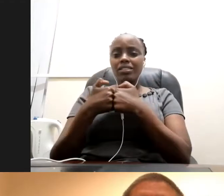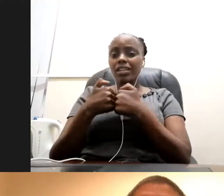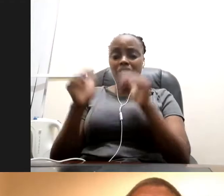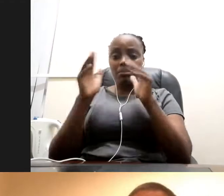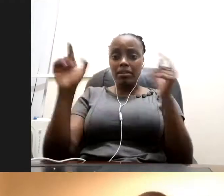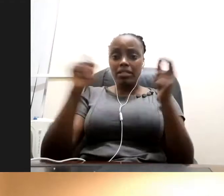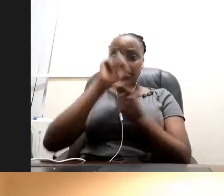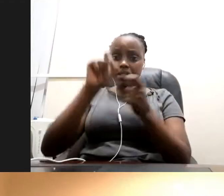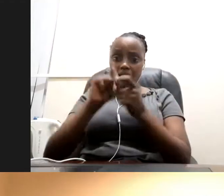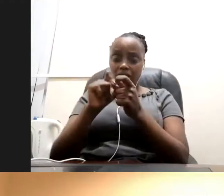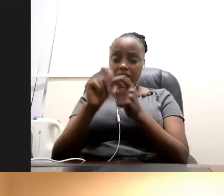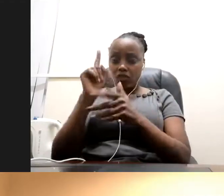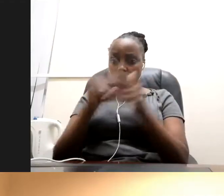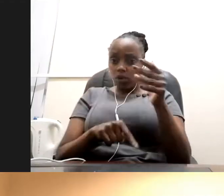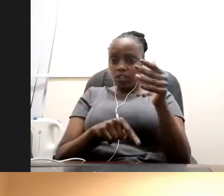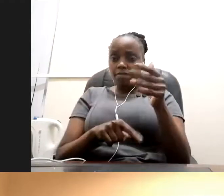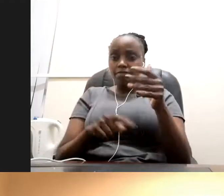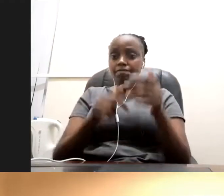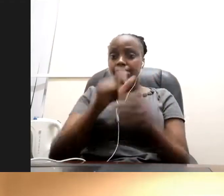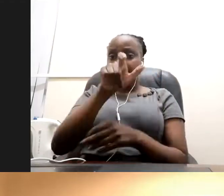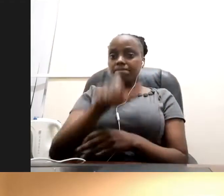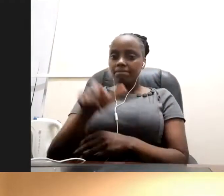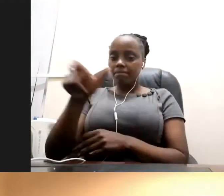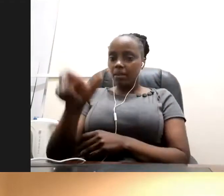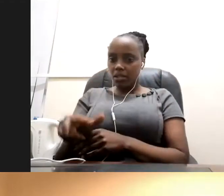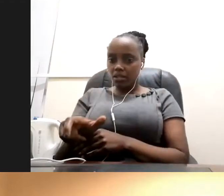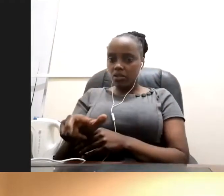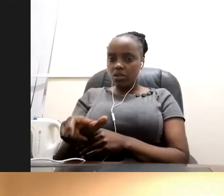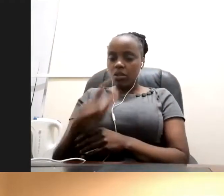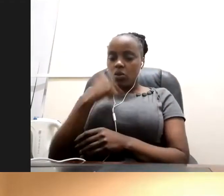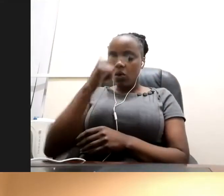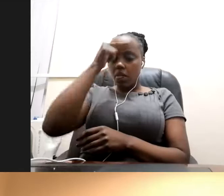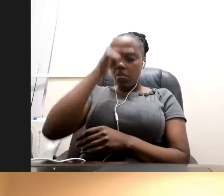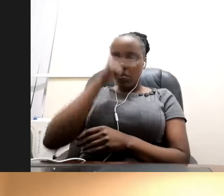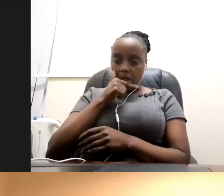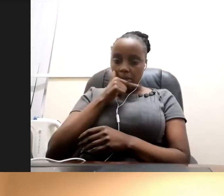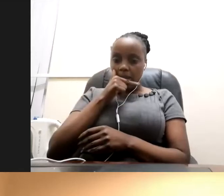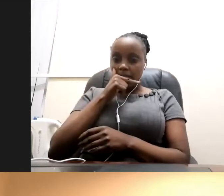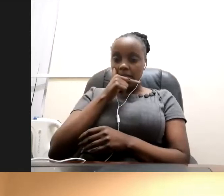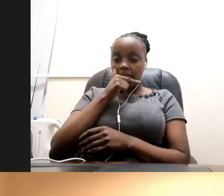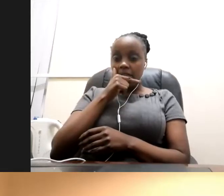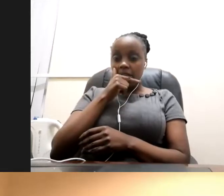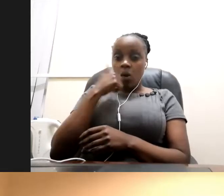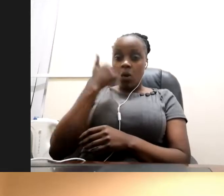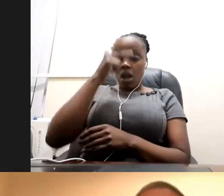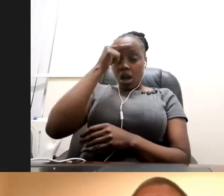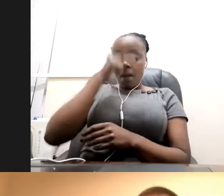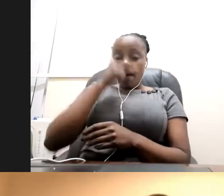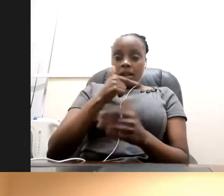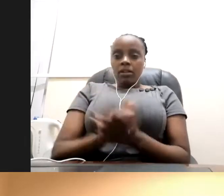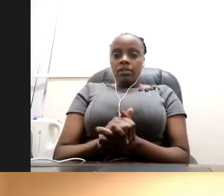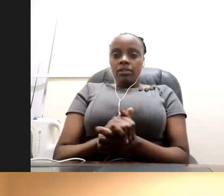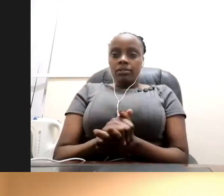for persons that are blind and visually impaired. And